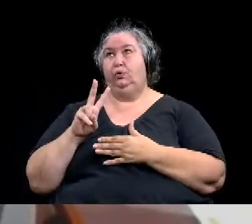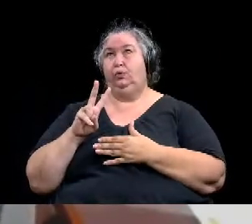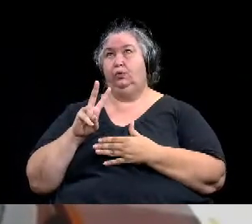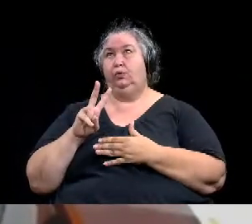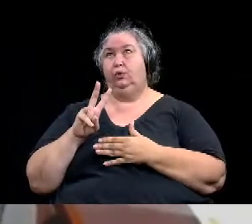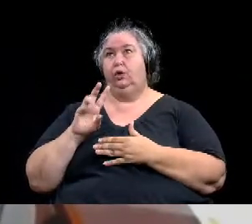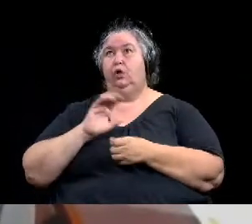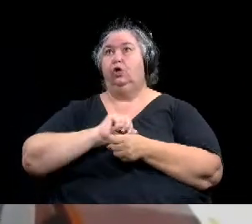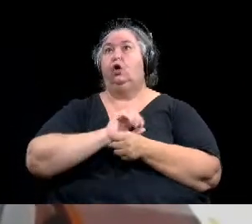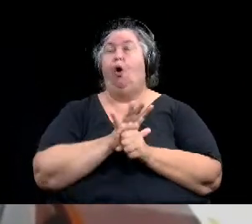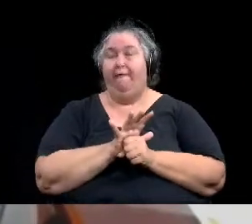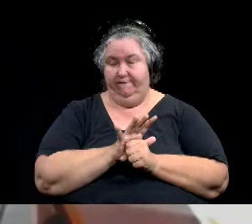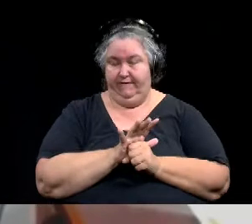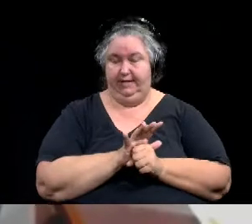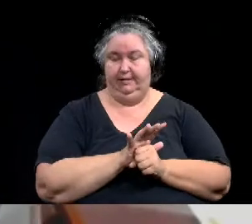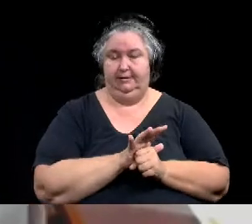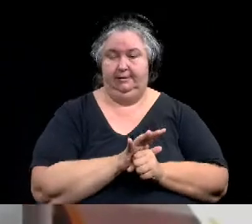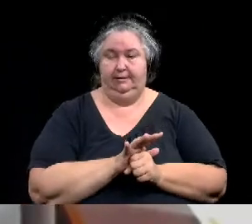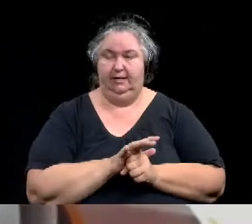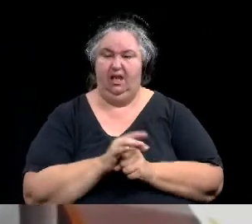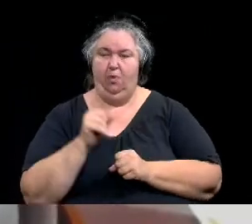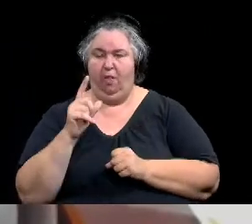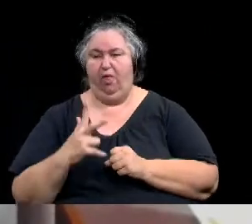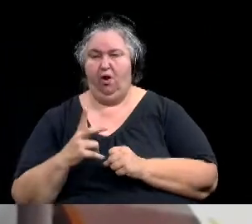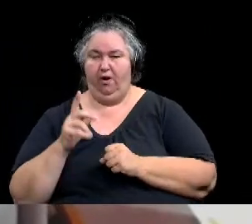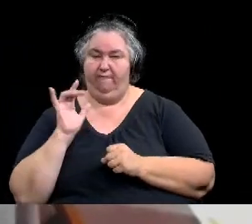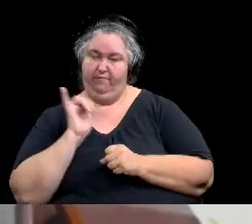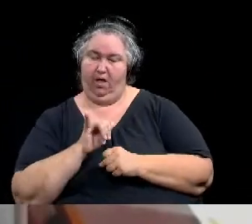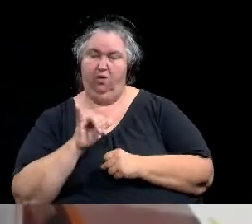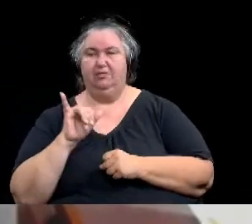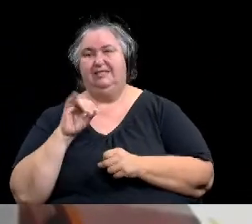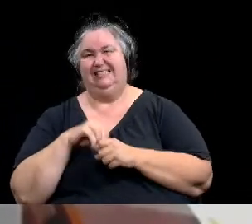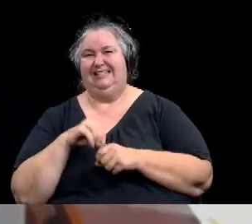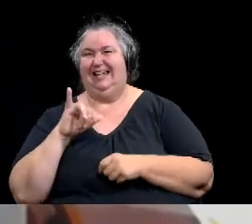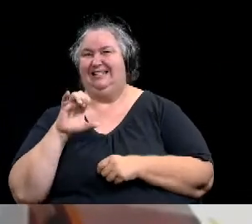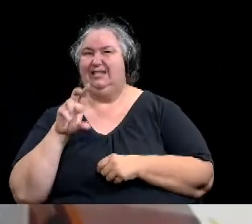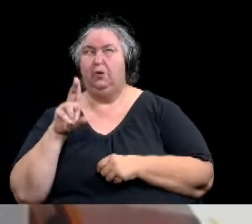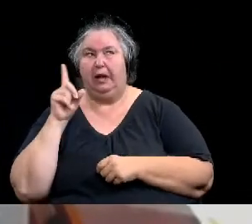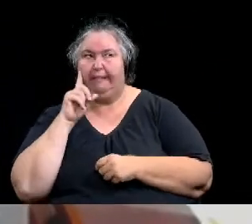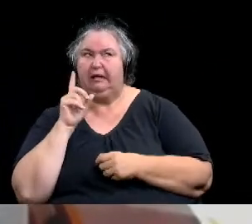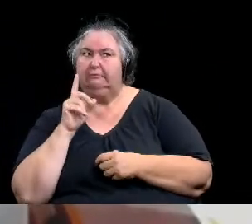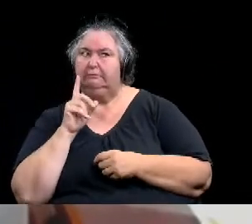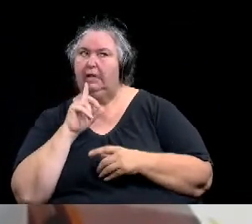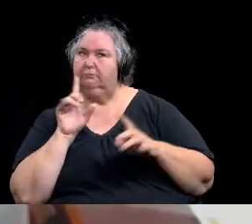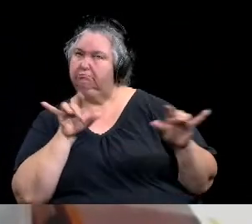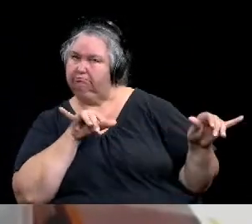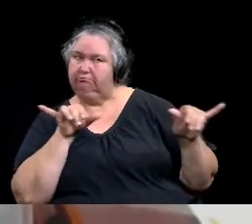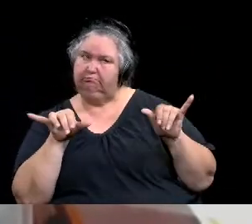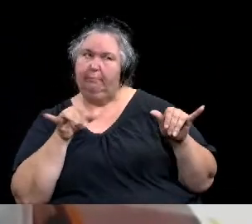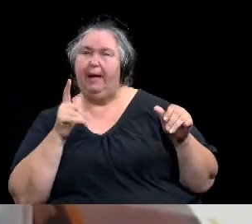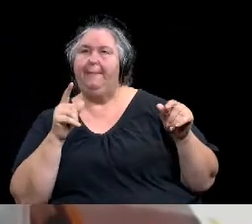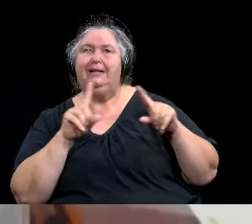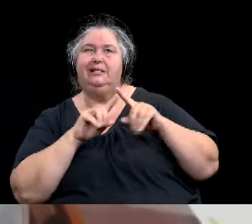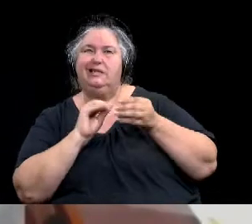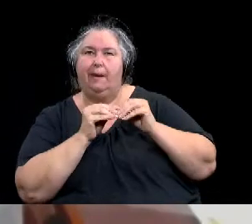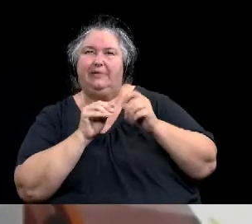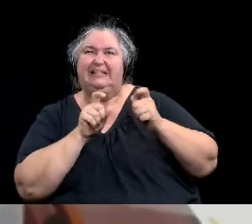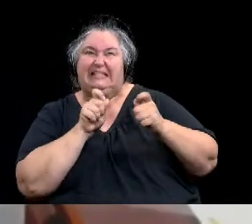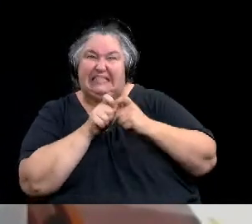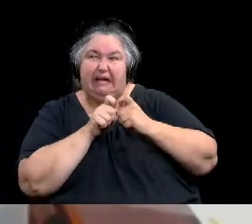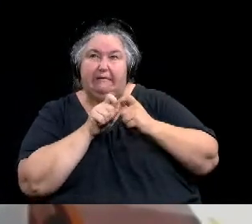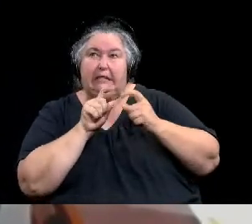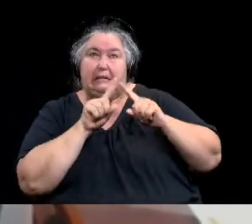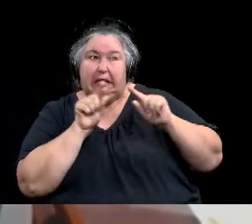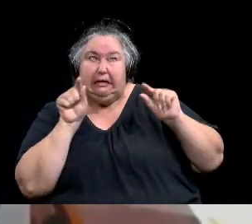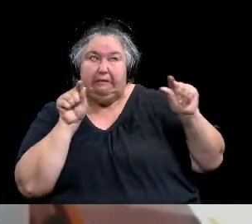third of those being in the ICU. And I think that's probably a fairly consistent mix. While the numbers may be a bit different across